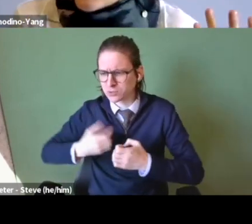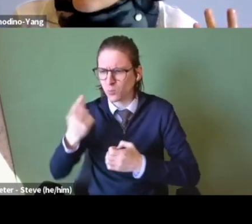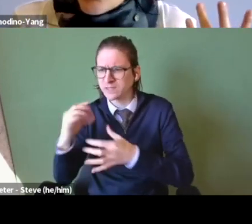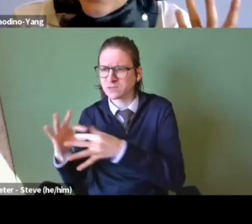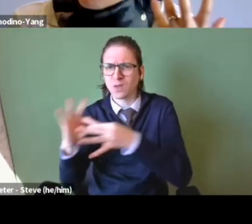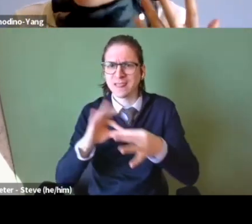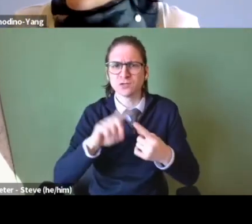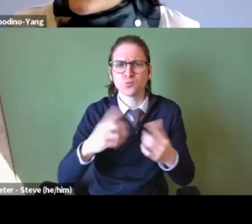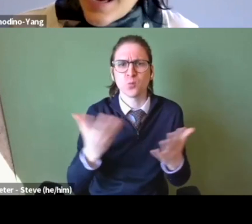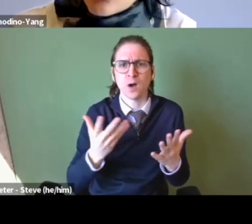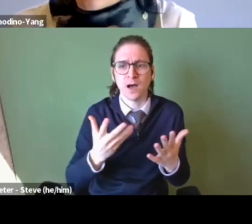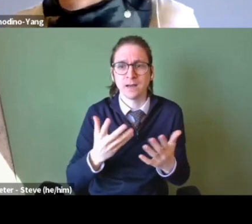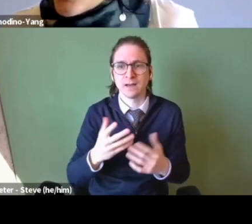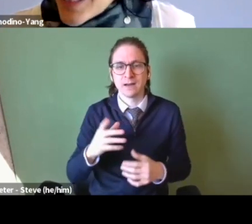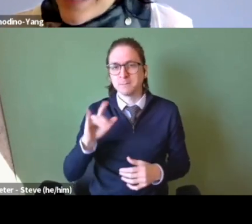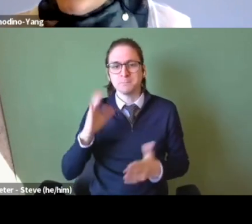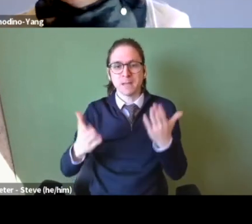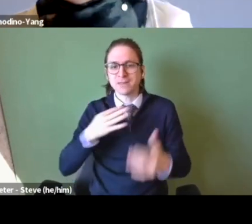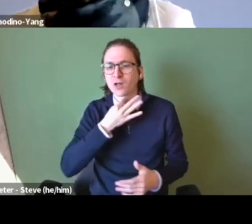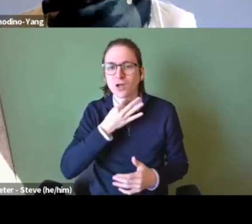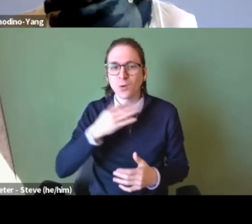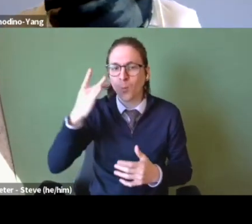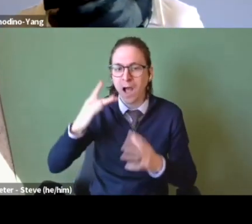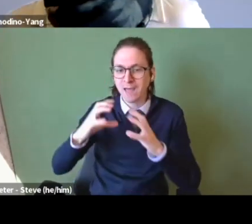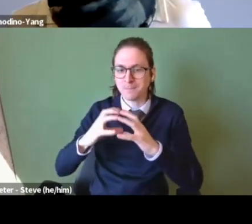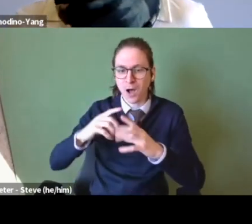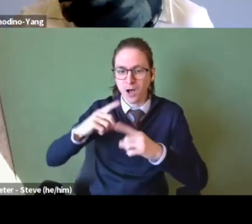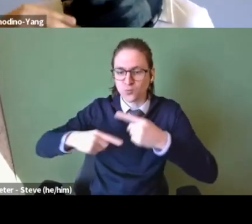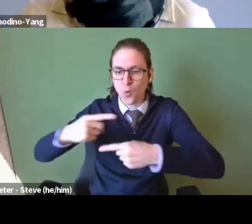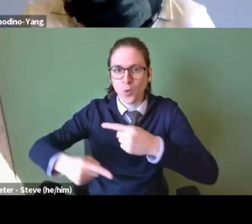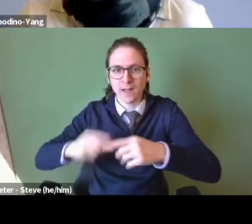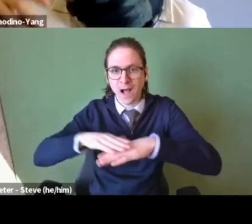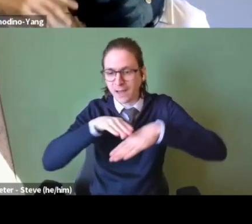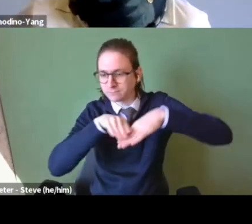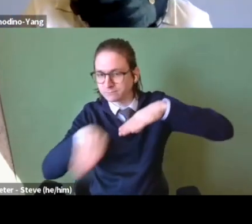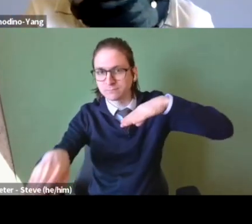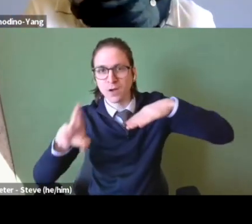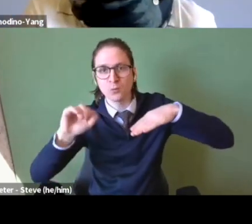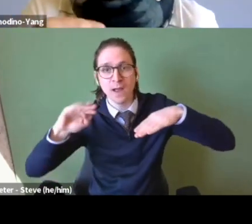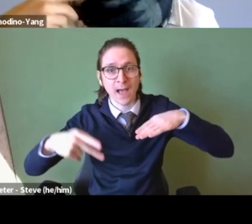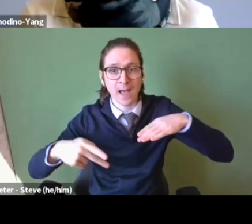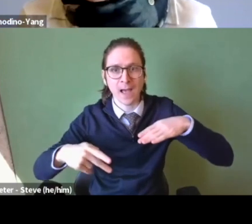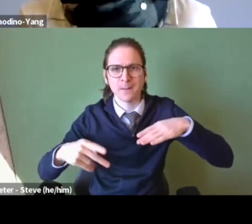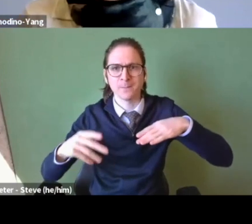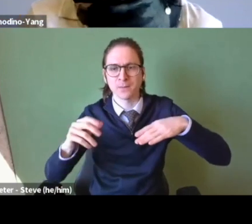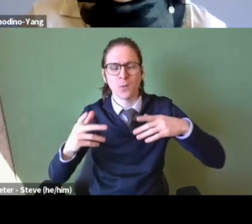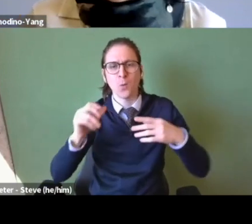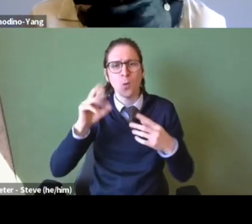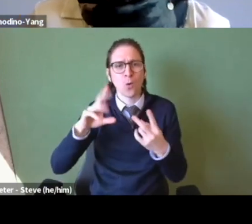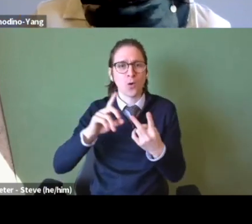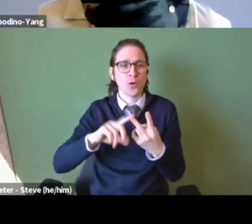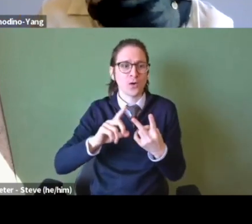ball's rolling down the ramp and what's actually going on? Or do they pertain to some other kind of ancillary